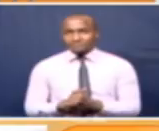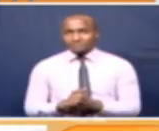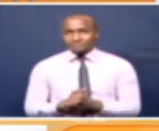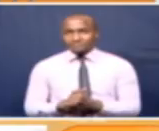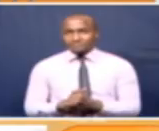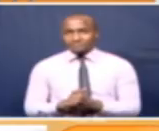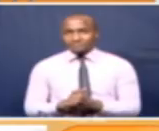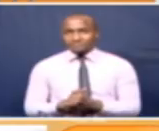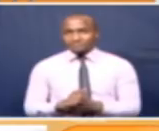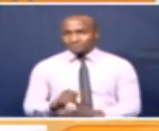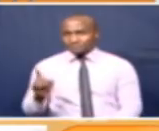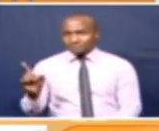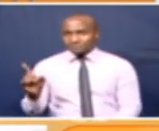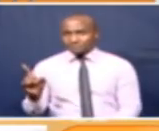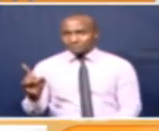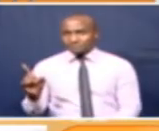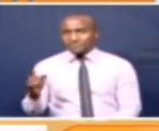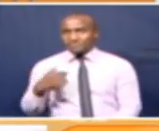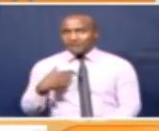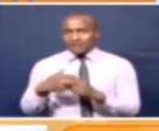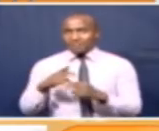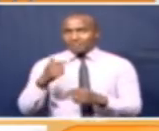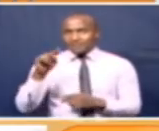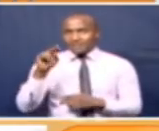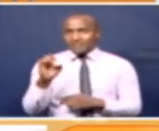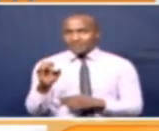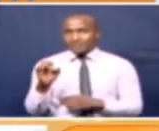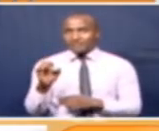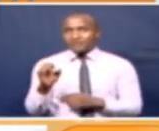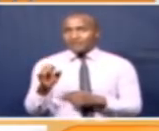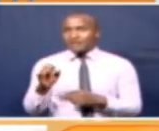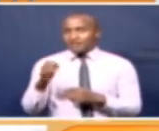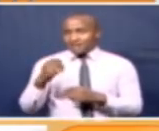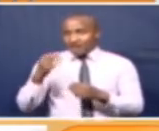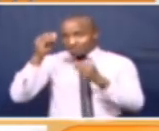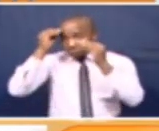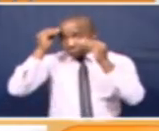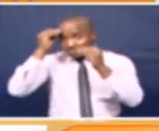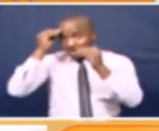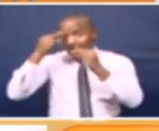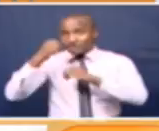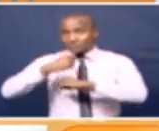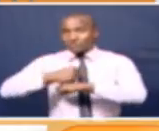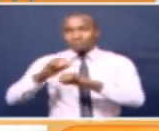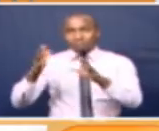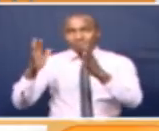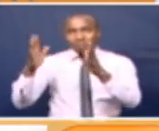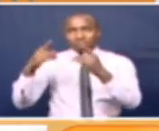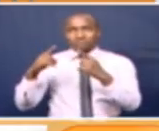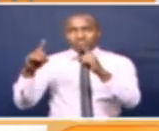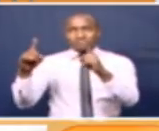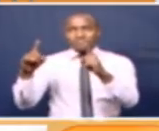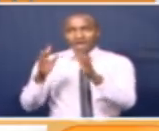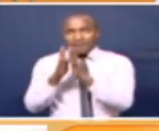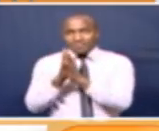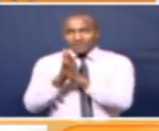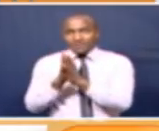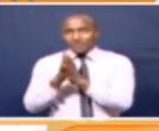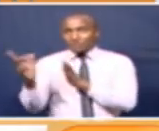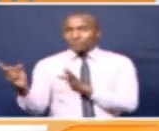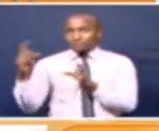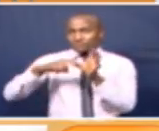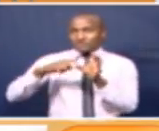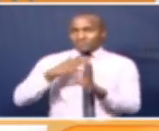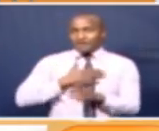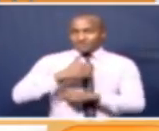And Lynn, to the golden girl. I'm Lynn. I'm studying at Alliance Girls High School. Congratulations on your success. I pray that you make it